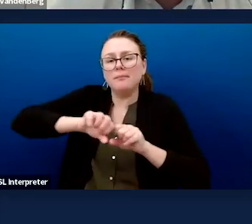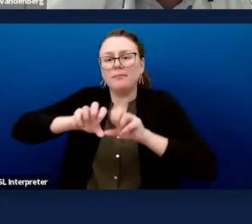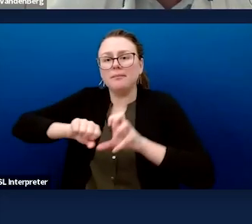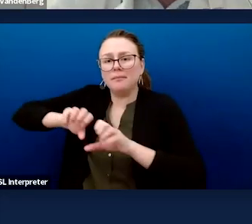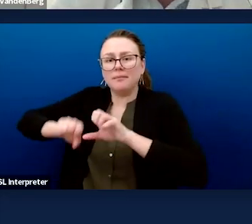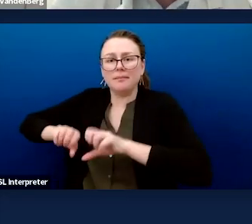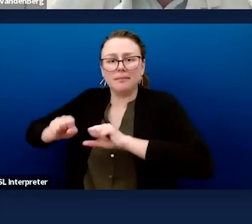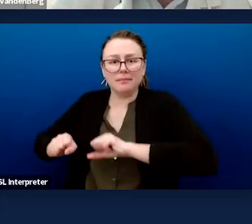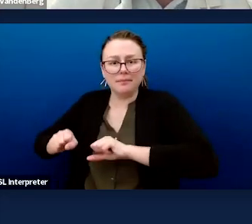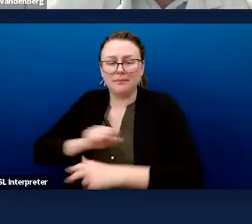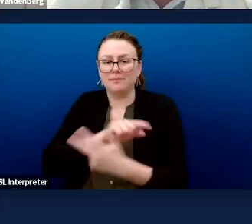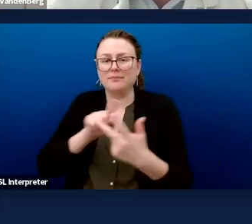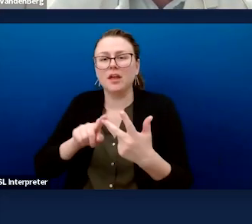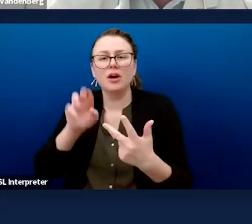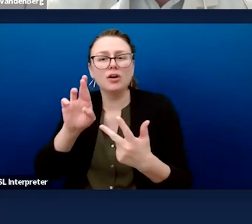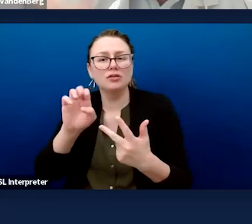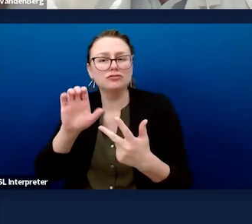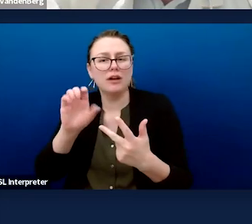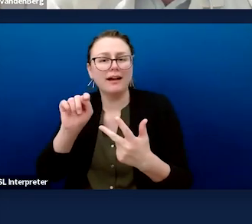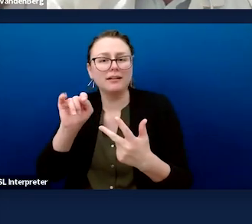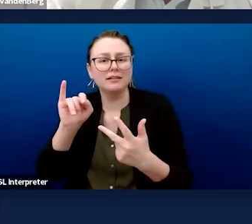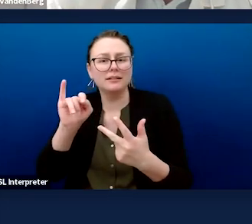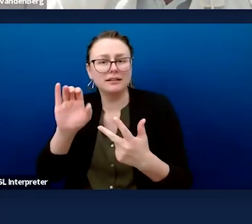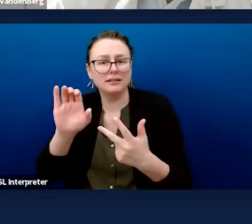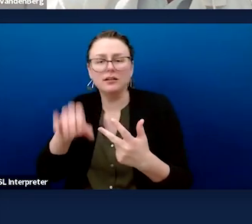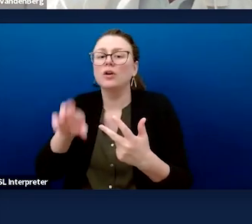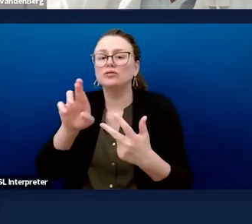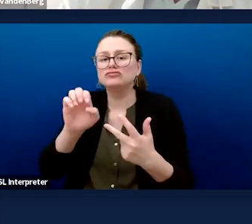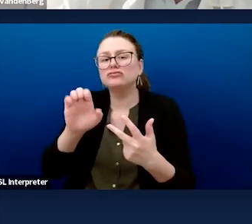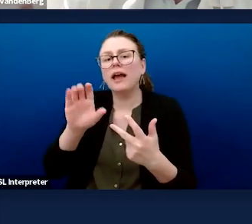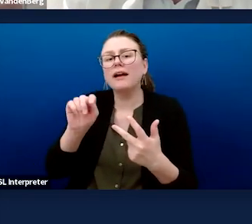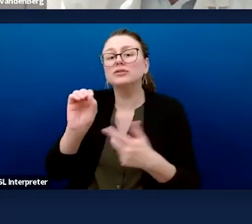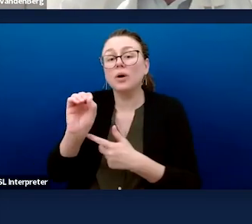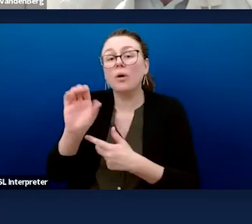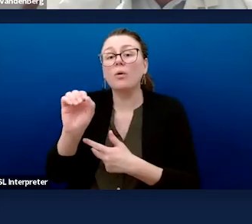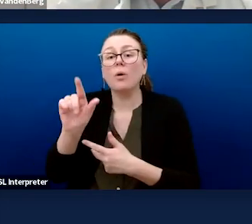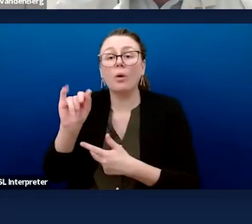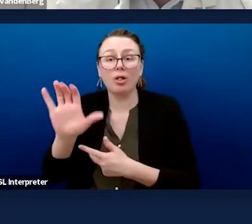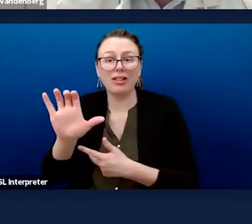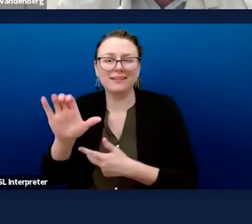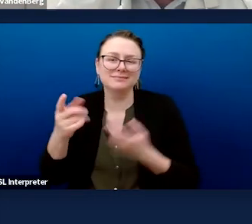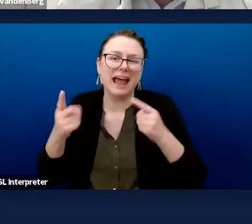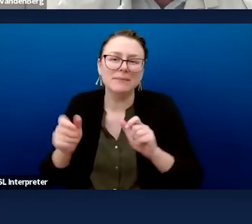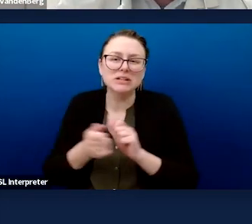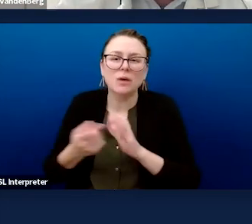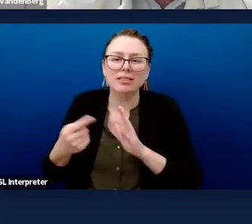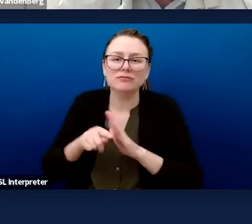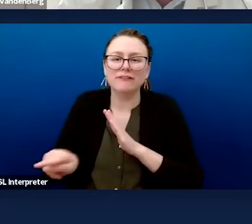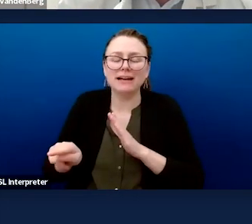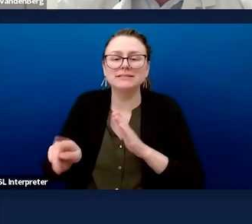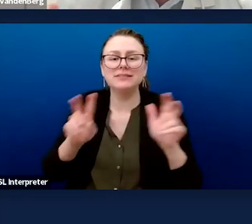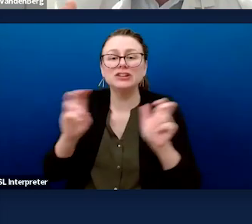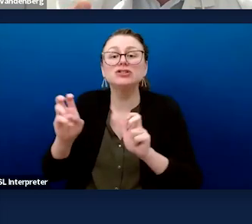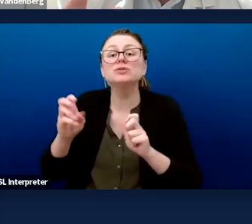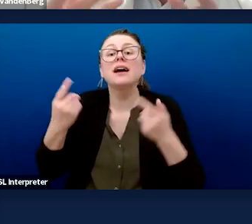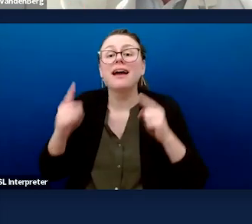what we use all the time with people with reflexic bowel. That's the higher level injuries. And that's where we put a suppository in the